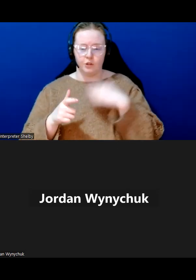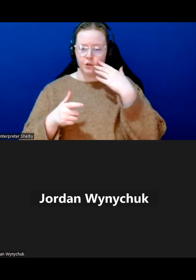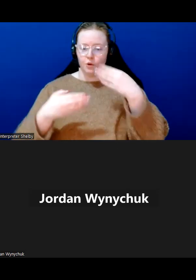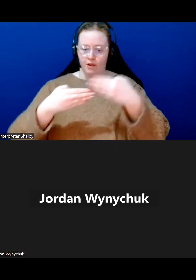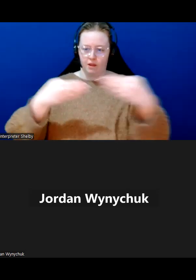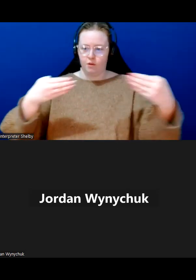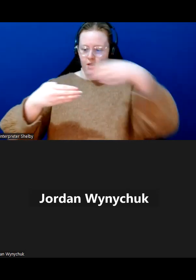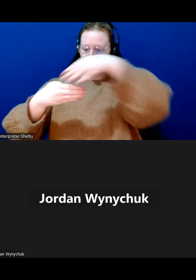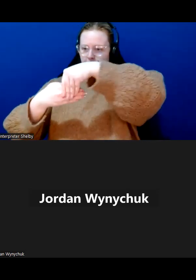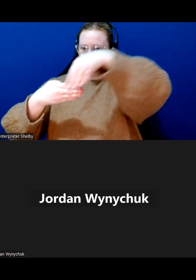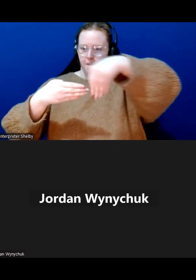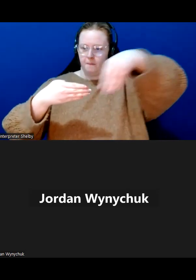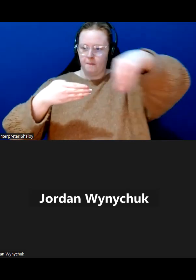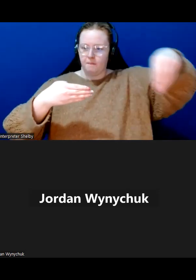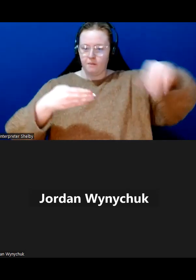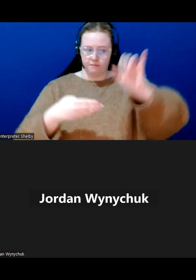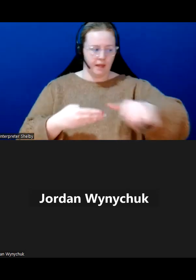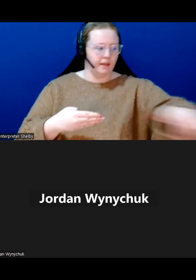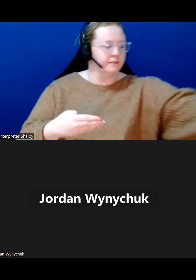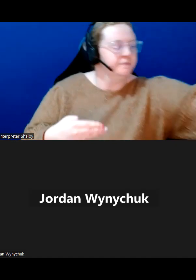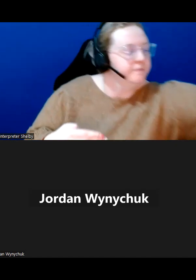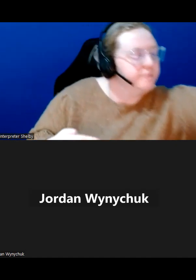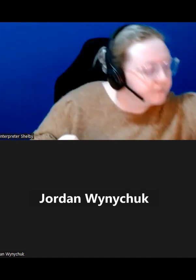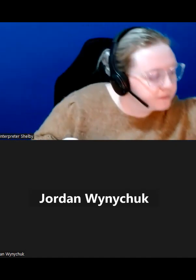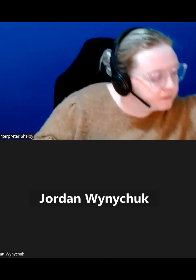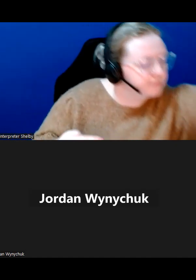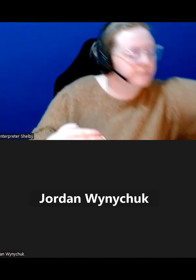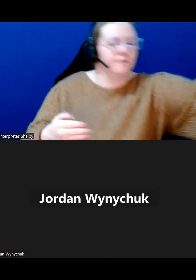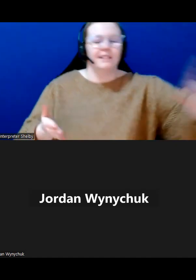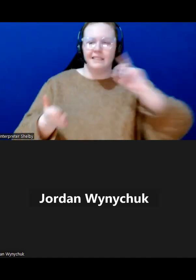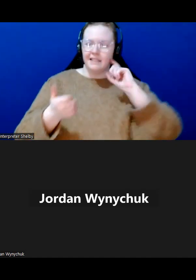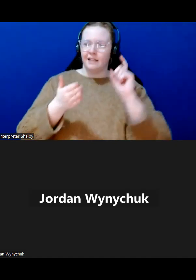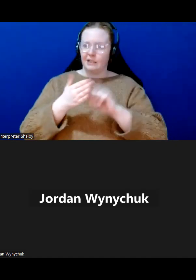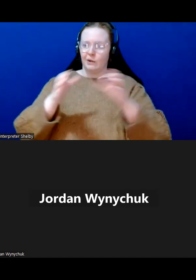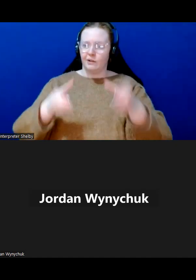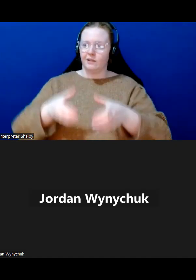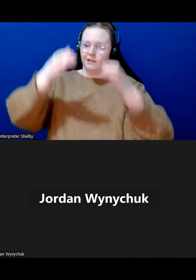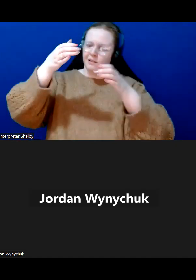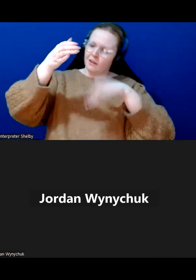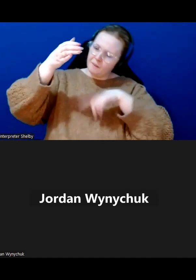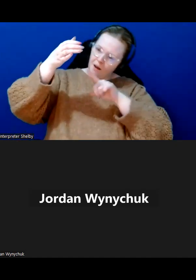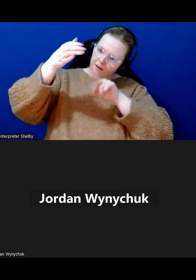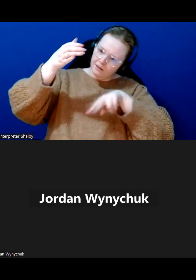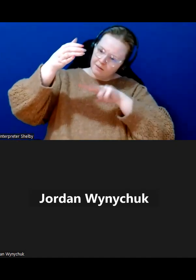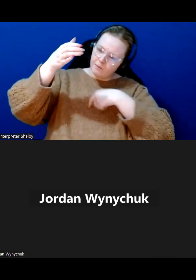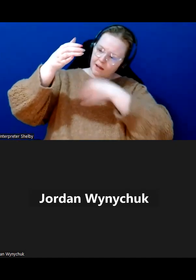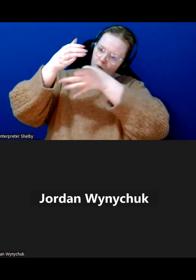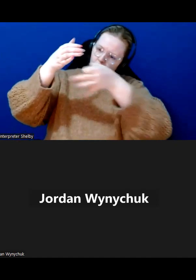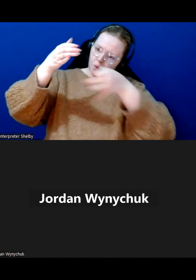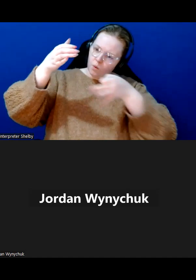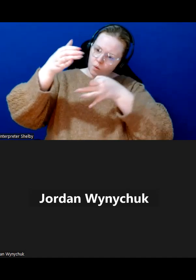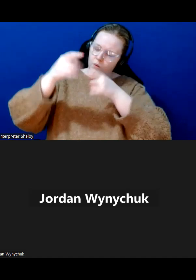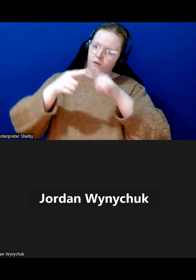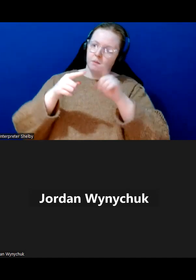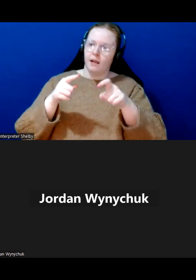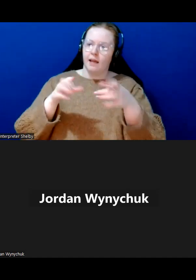top. Yes. Yeah, and I actually did notice on the bottom they have the holes there for drainage, but you Mhm. actually I had to turn them upside down and actually